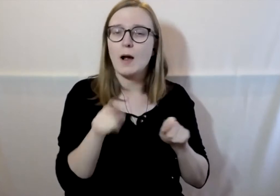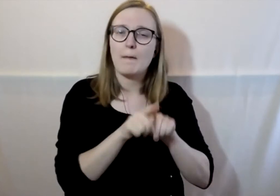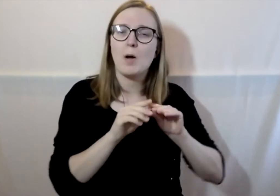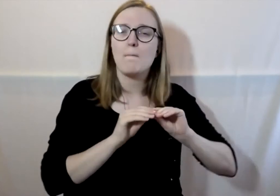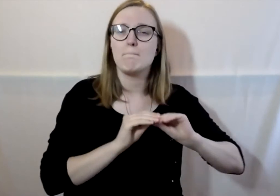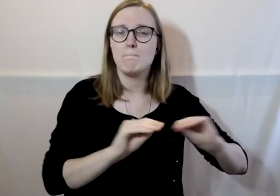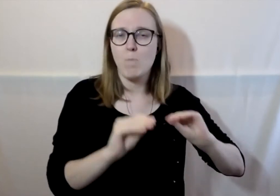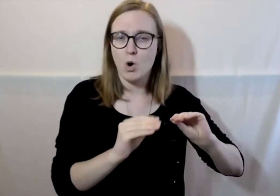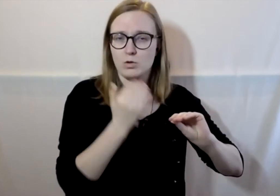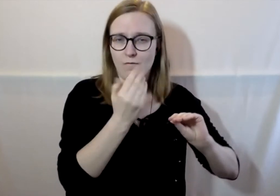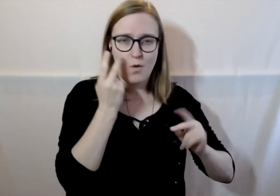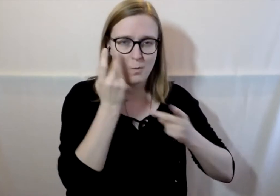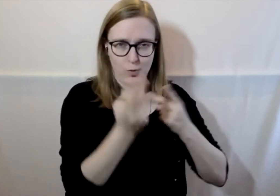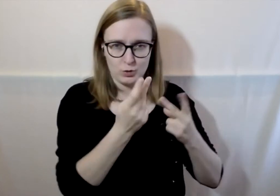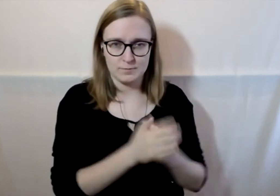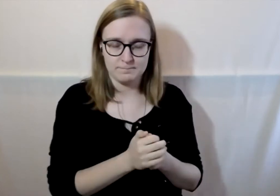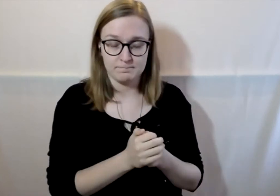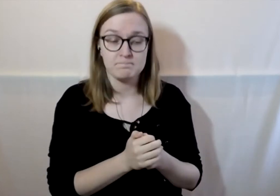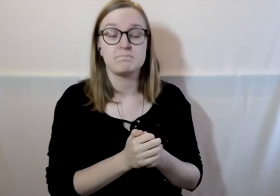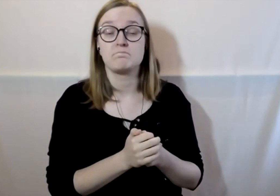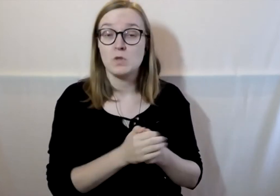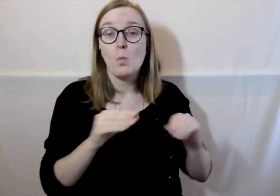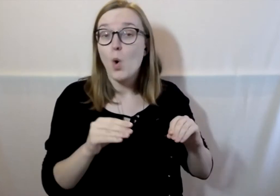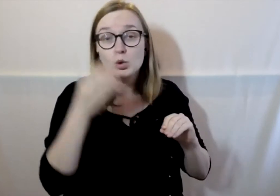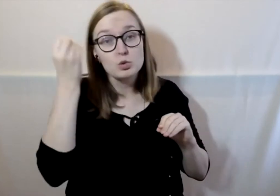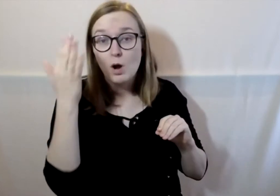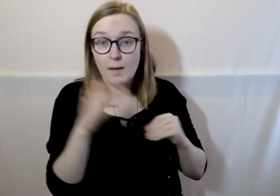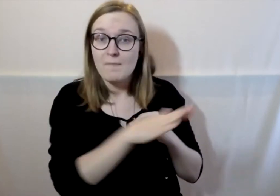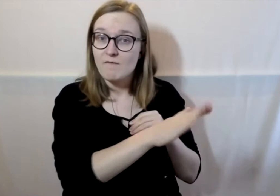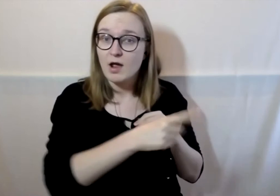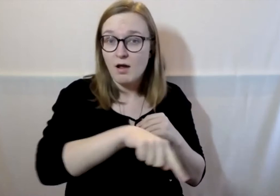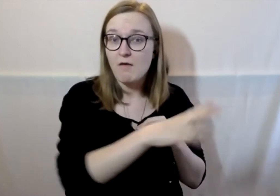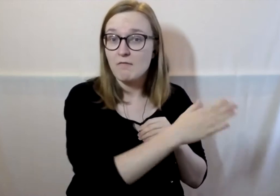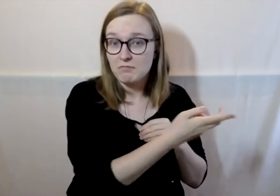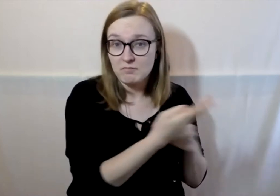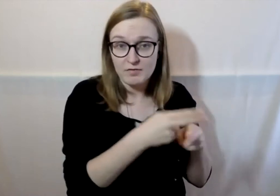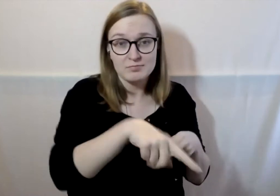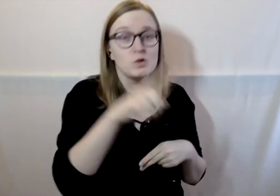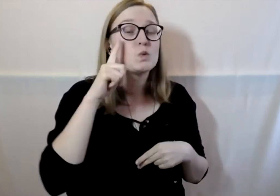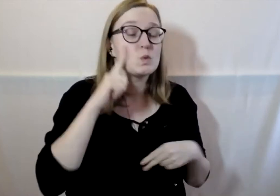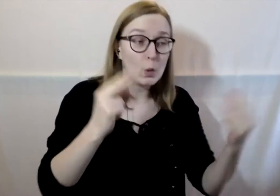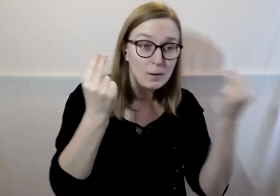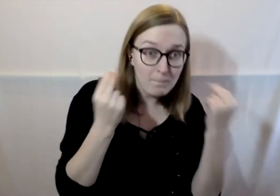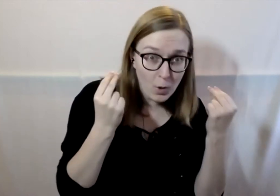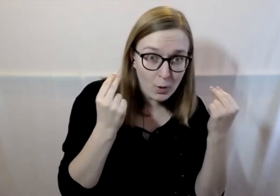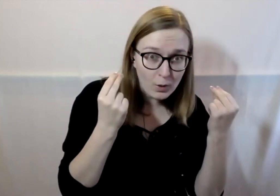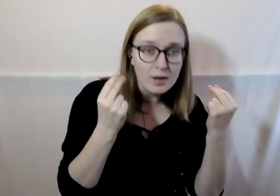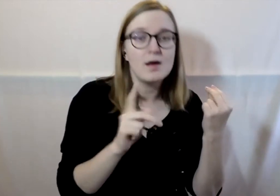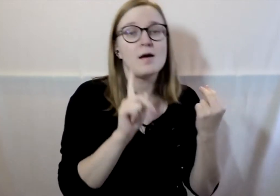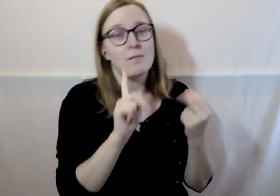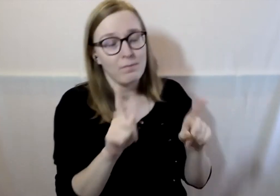those who want to learn and who has lack of motivation